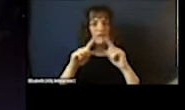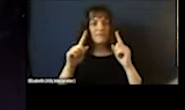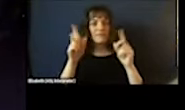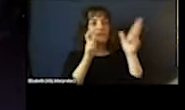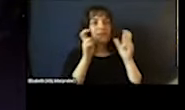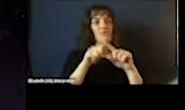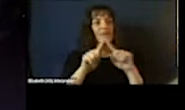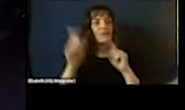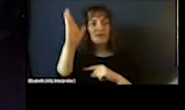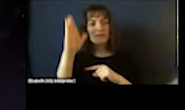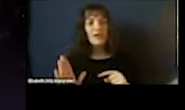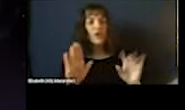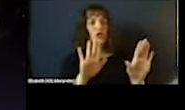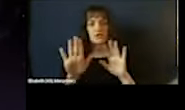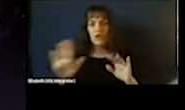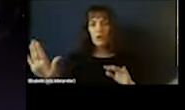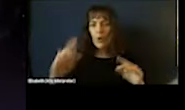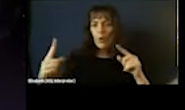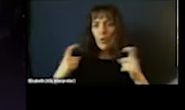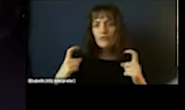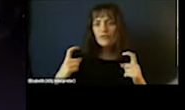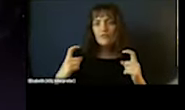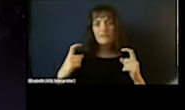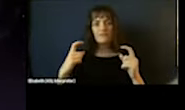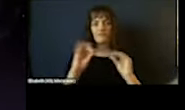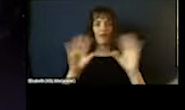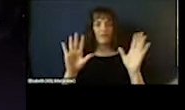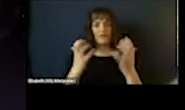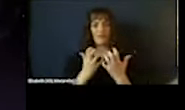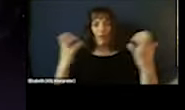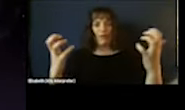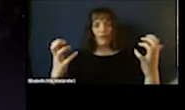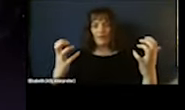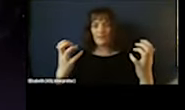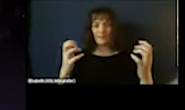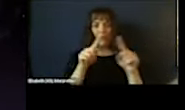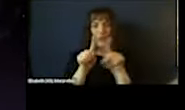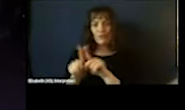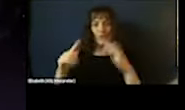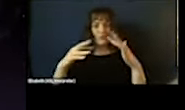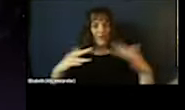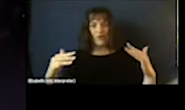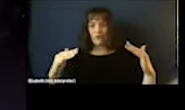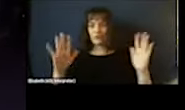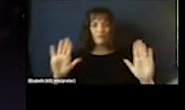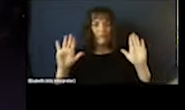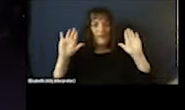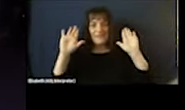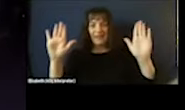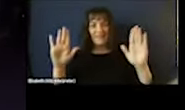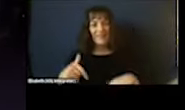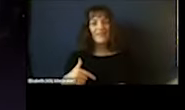such a diverse audience as well. This is just really, really fantastic. So I'm here today to talk to you